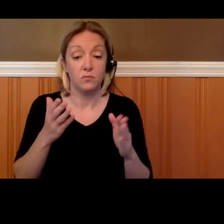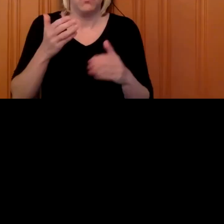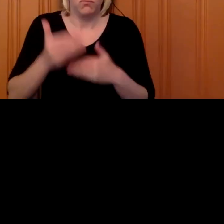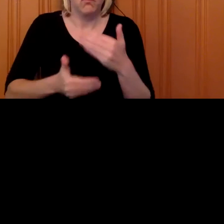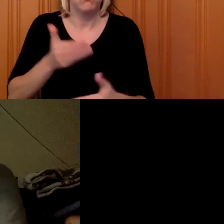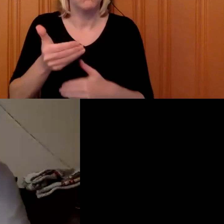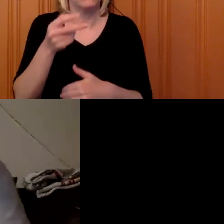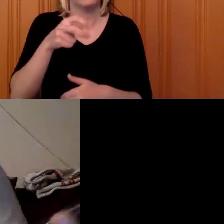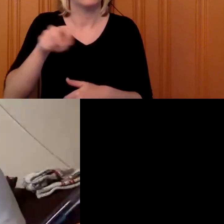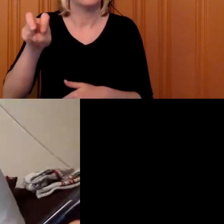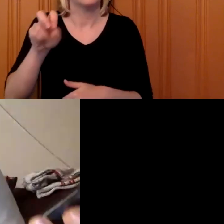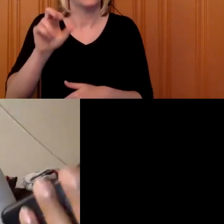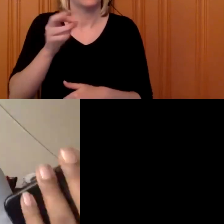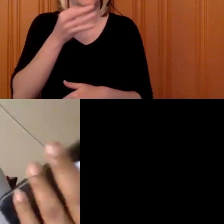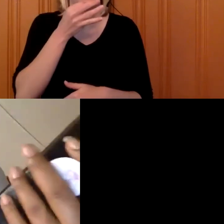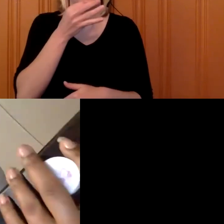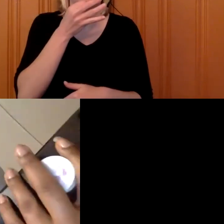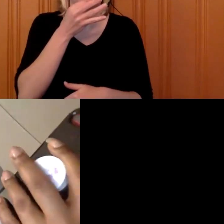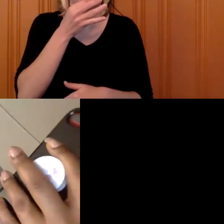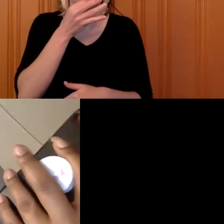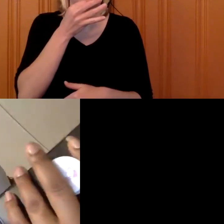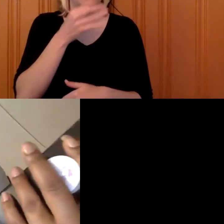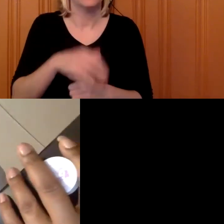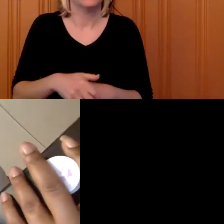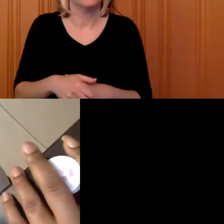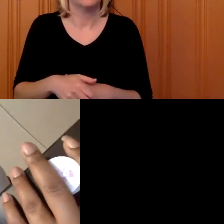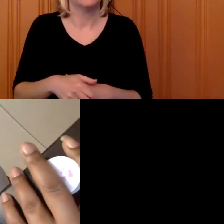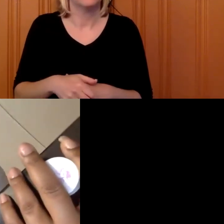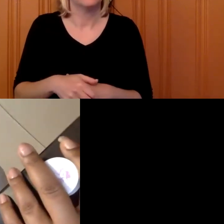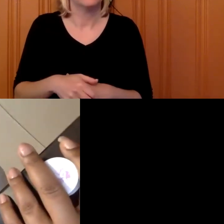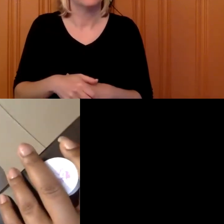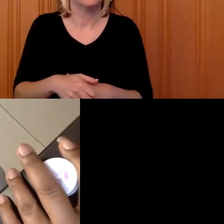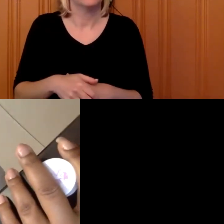process and trying to navigate it